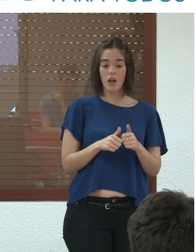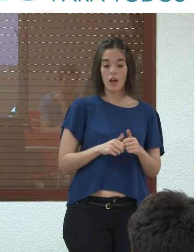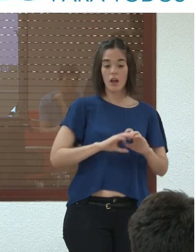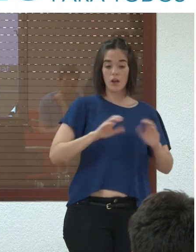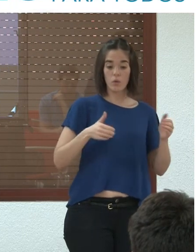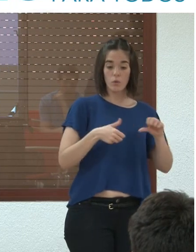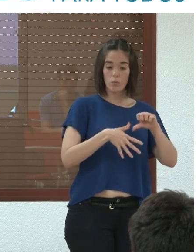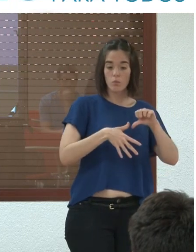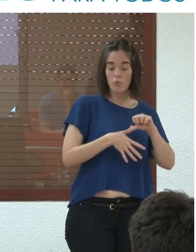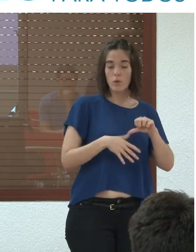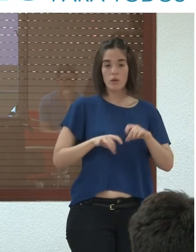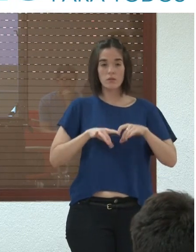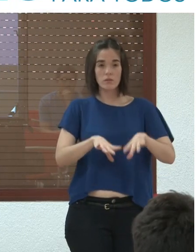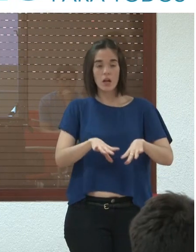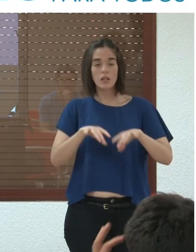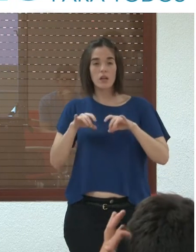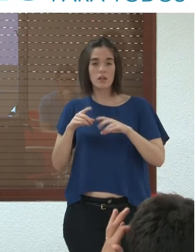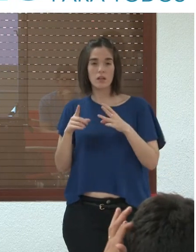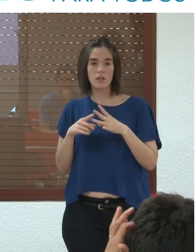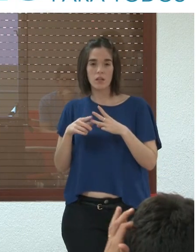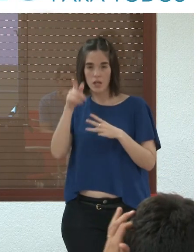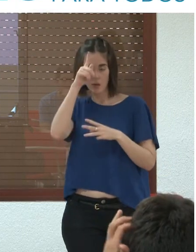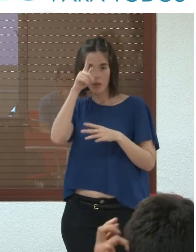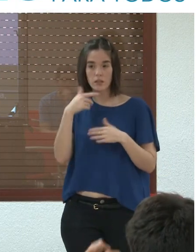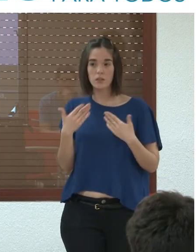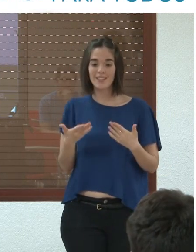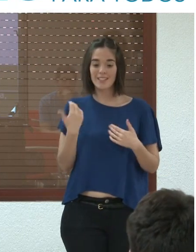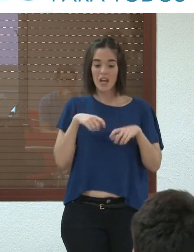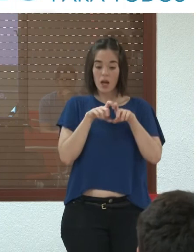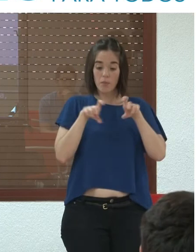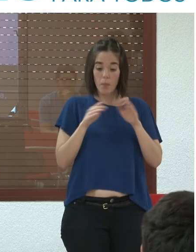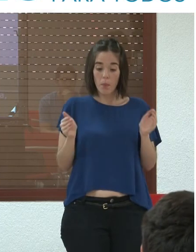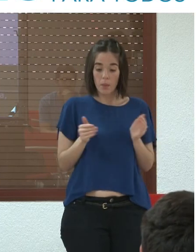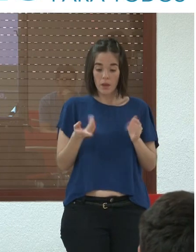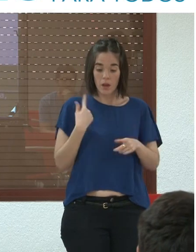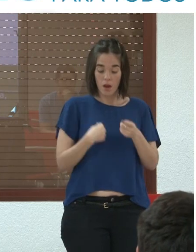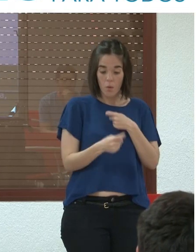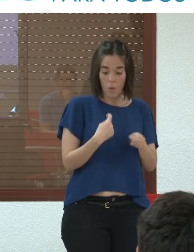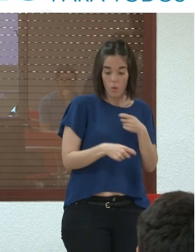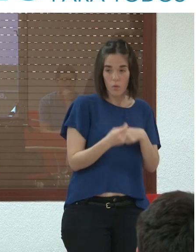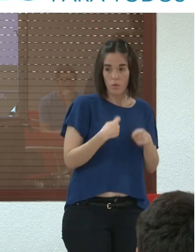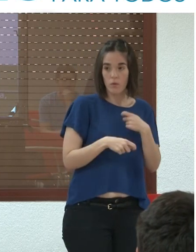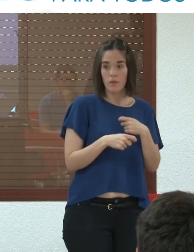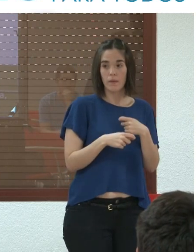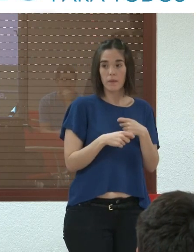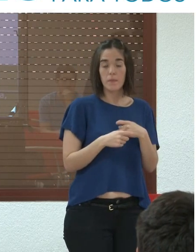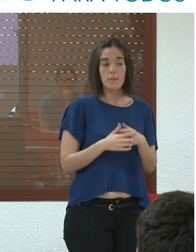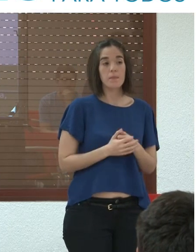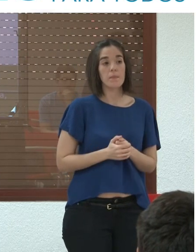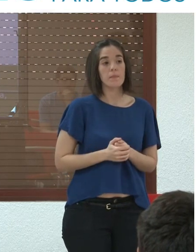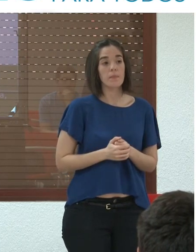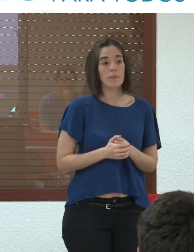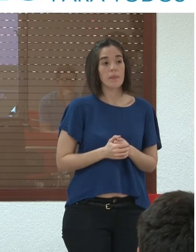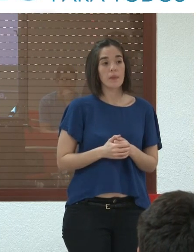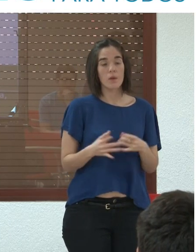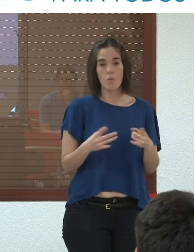studying this type of retina prosthetics, the American, the Australian one, and the European one. And there are some small corporations that